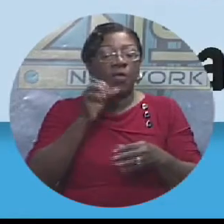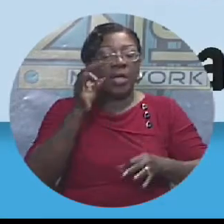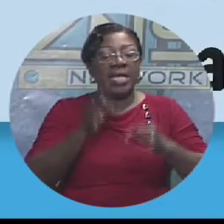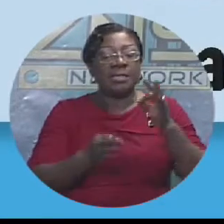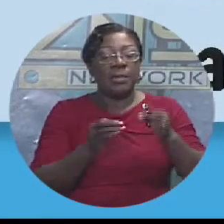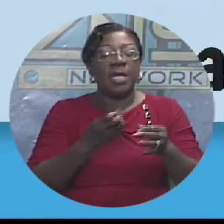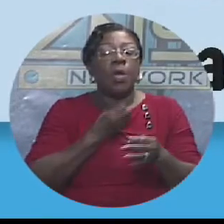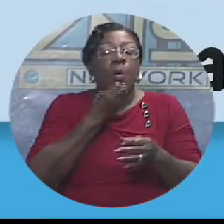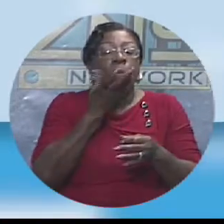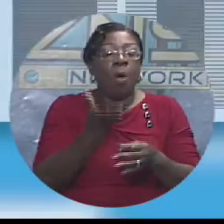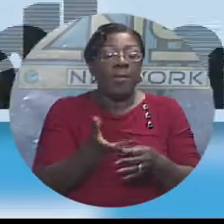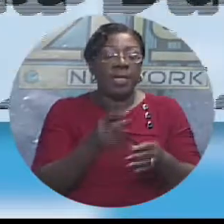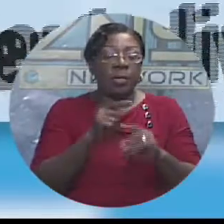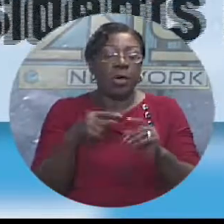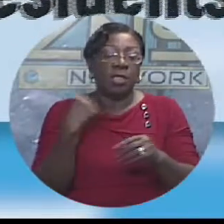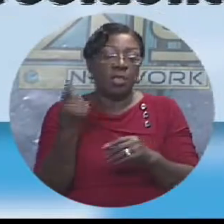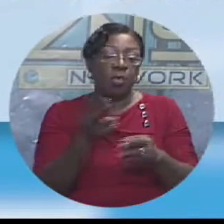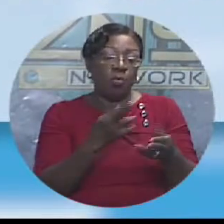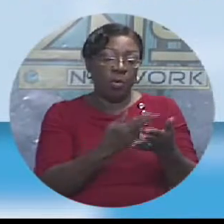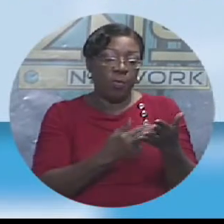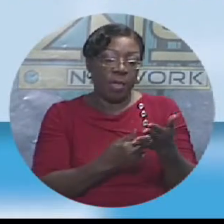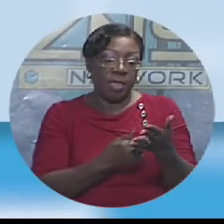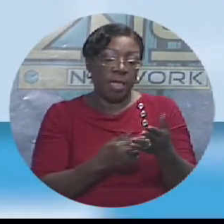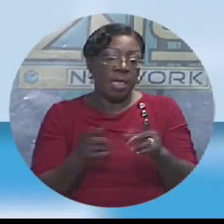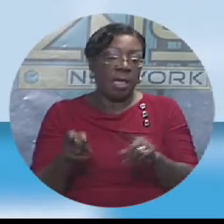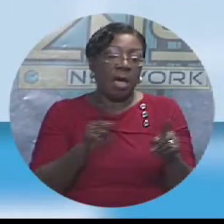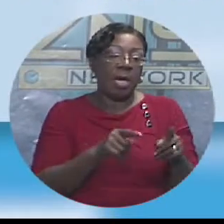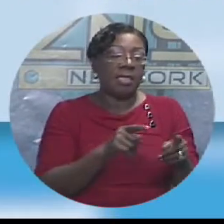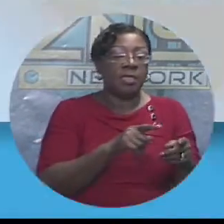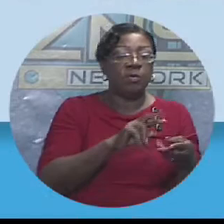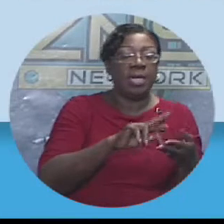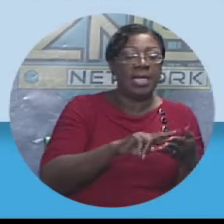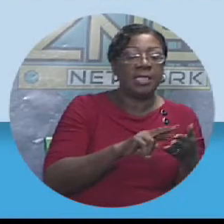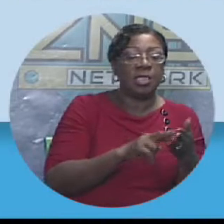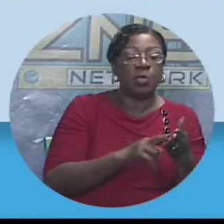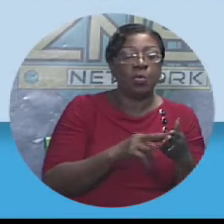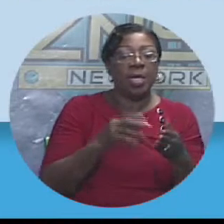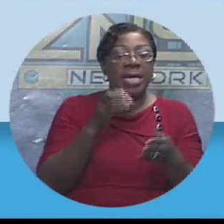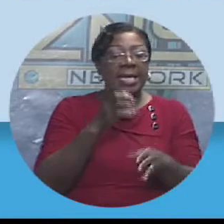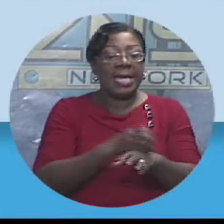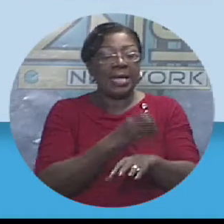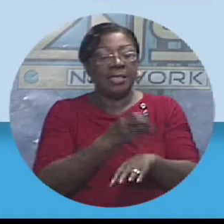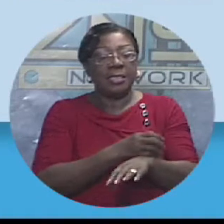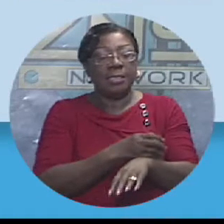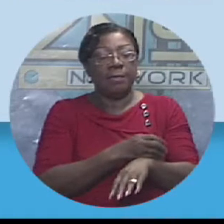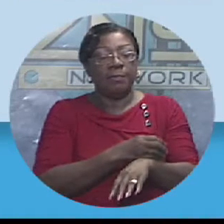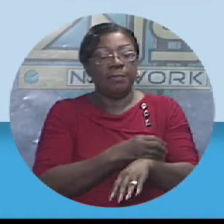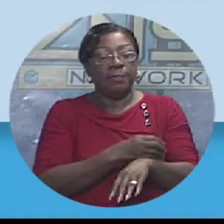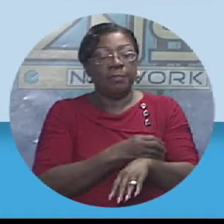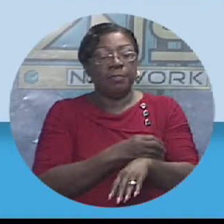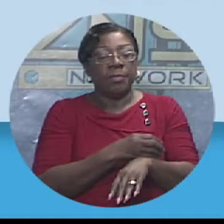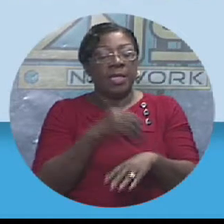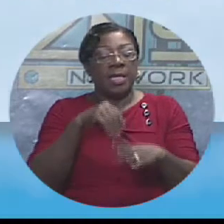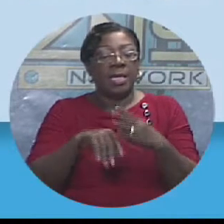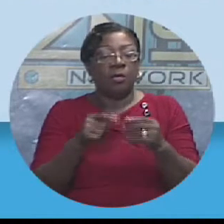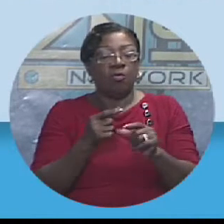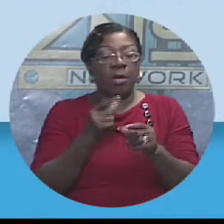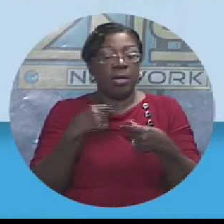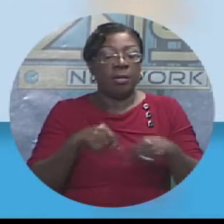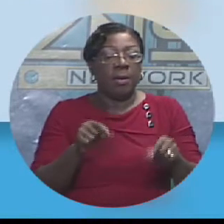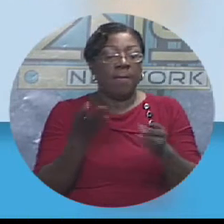were also recorded. Now, as it relates to cancer, of the 1,222 cases in Grand